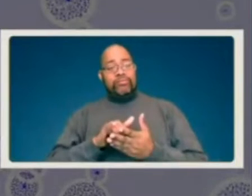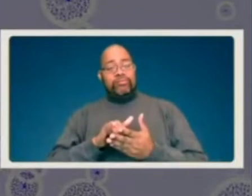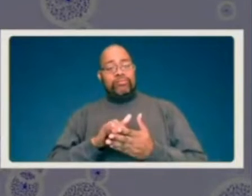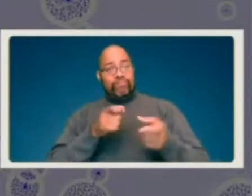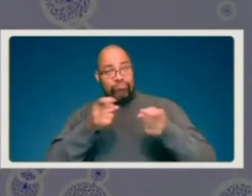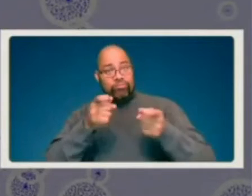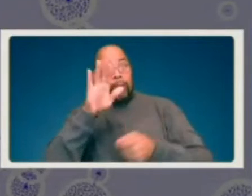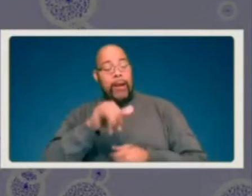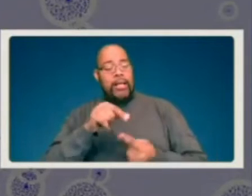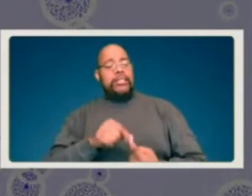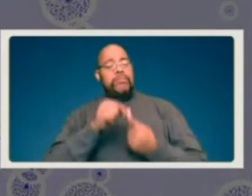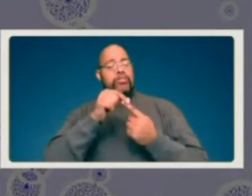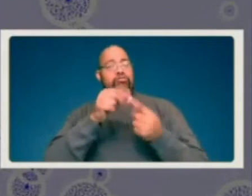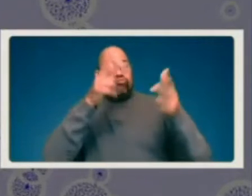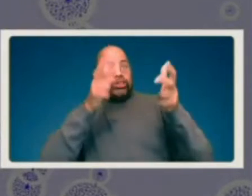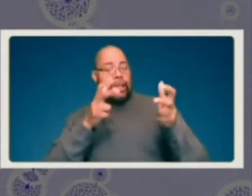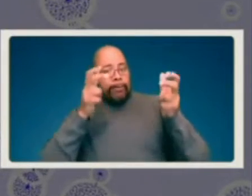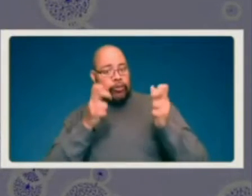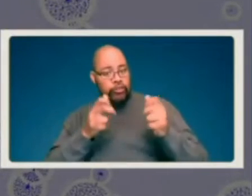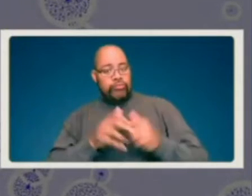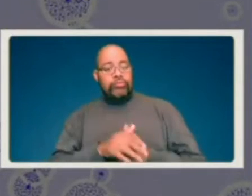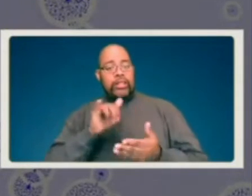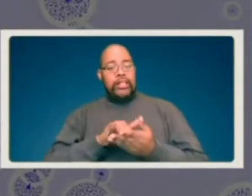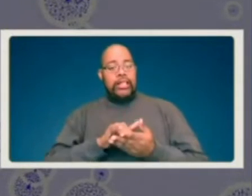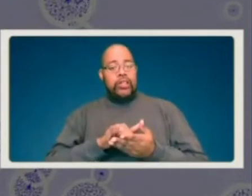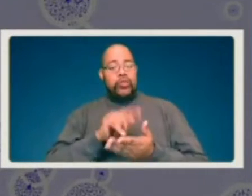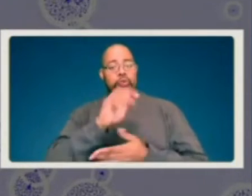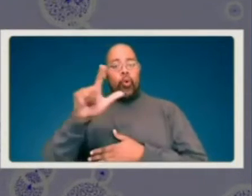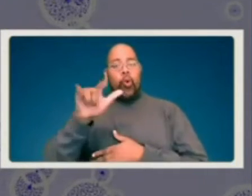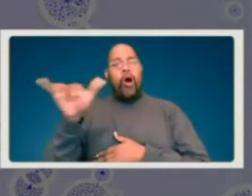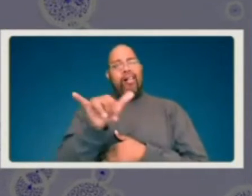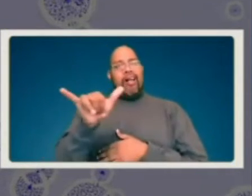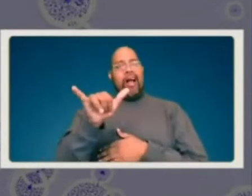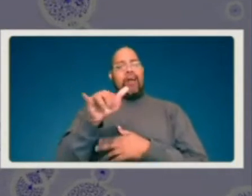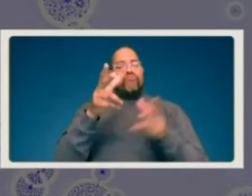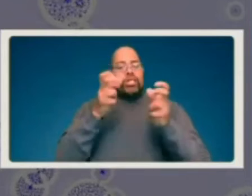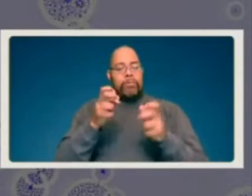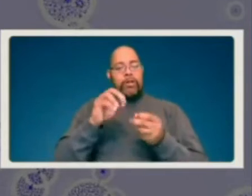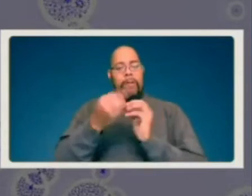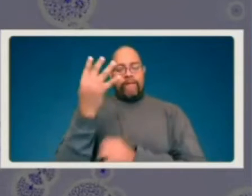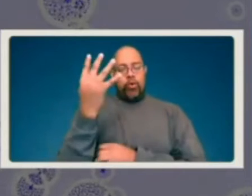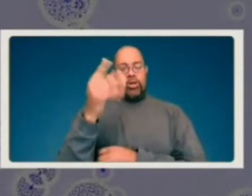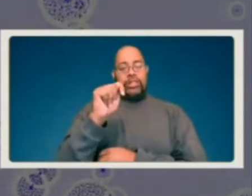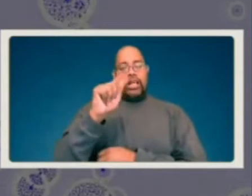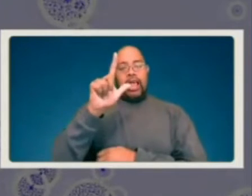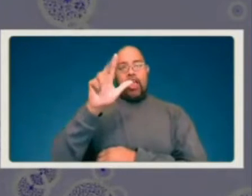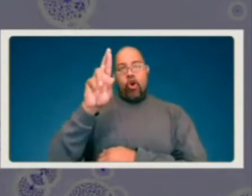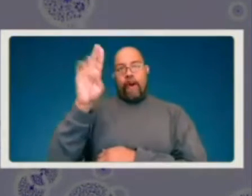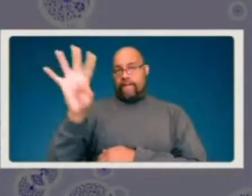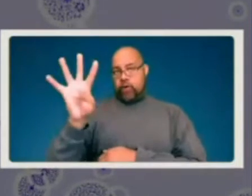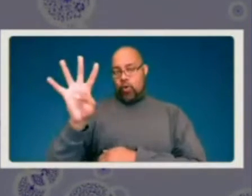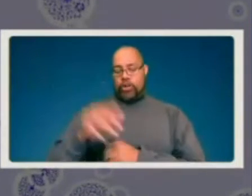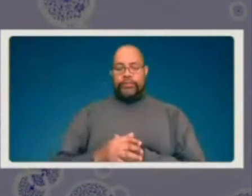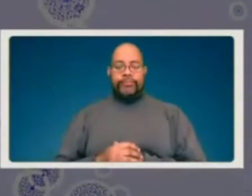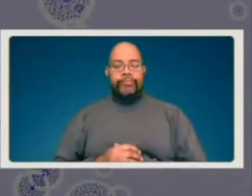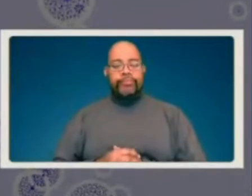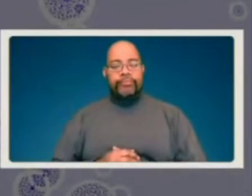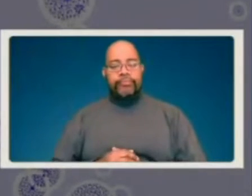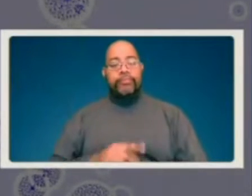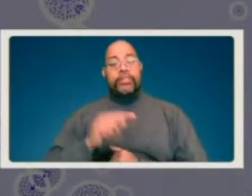is facilitated by a special receptor known as toll-like receptor 4,